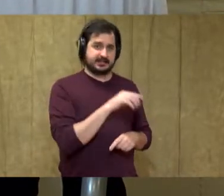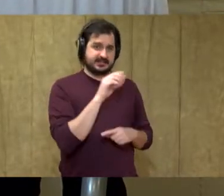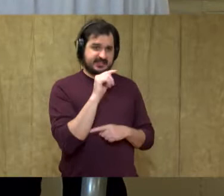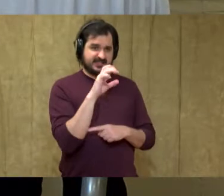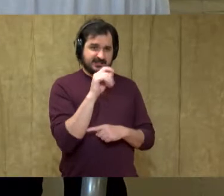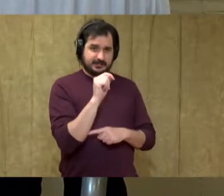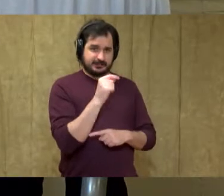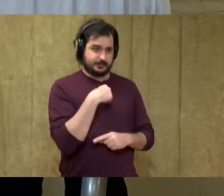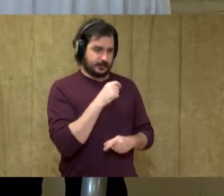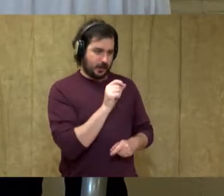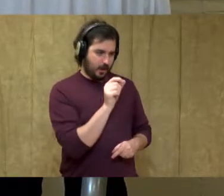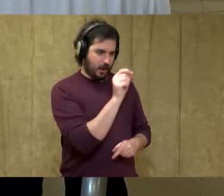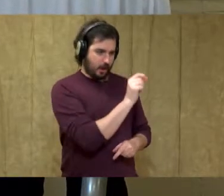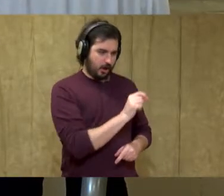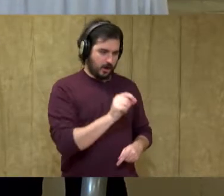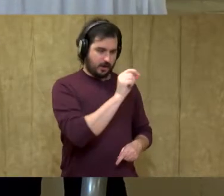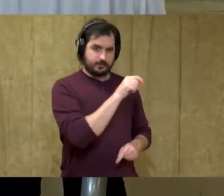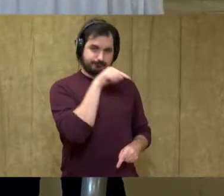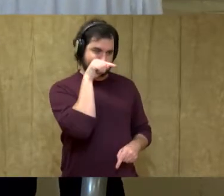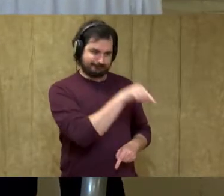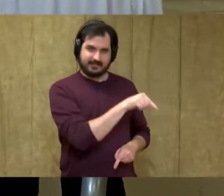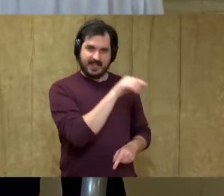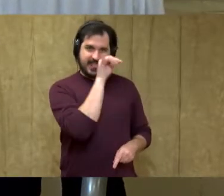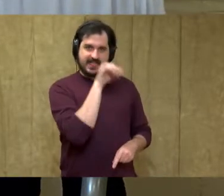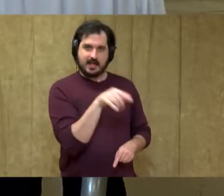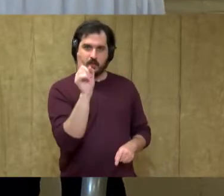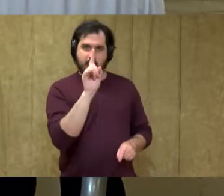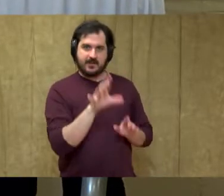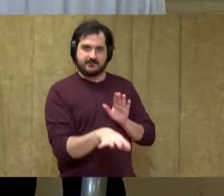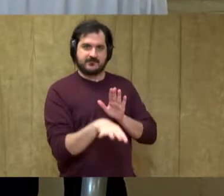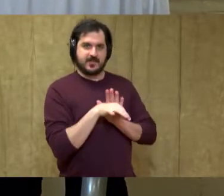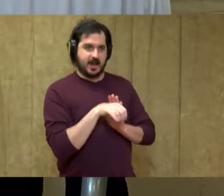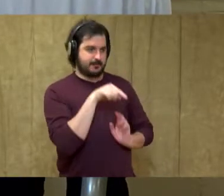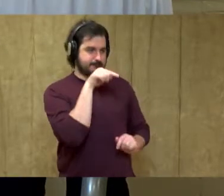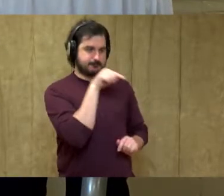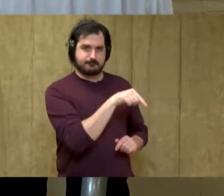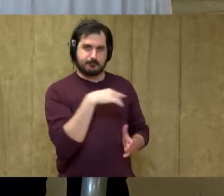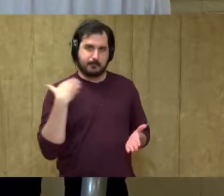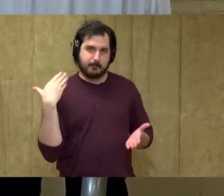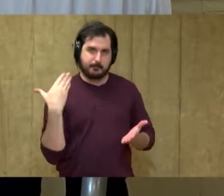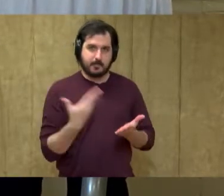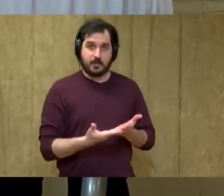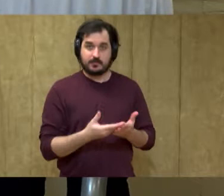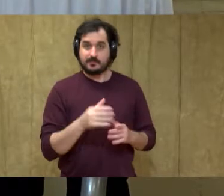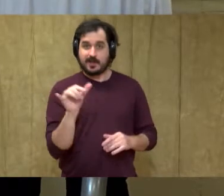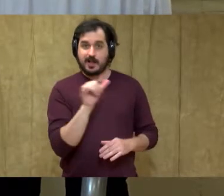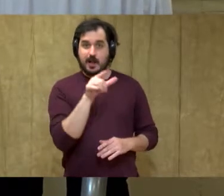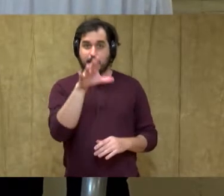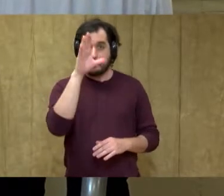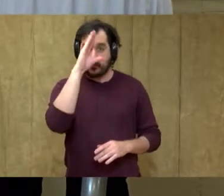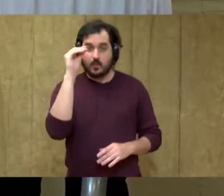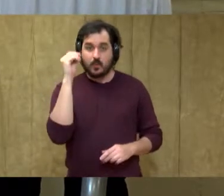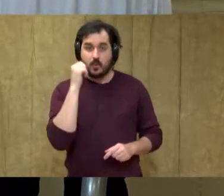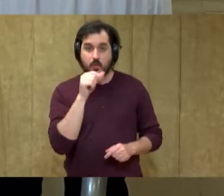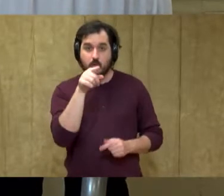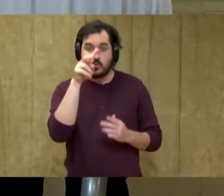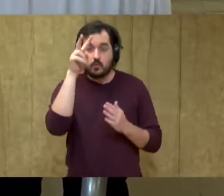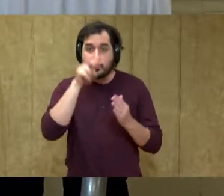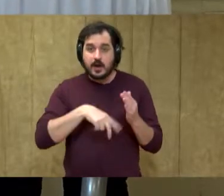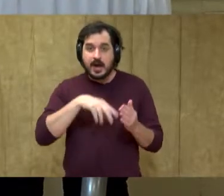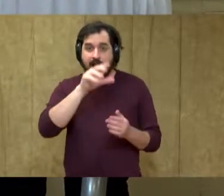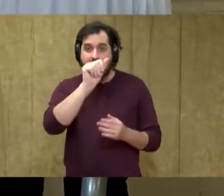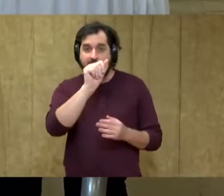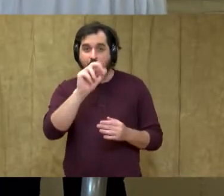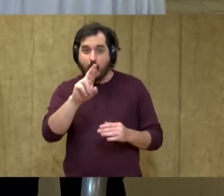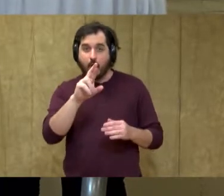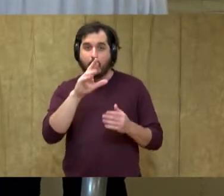found it? And boys and girls, just like you're reading your AR books, I know you are, and you're doing your iReady every week, maybe a